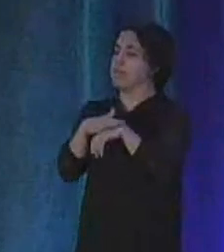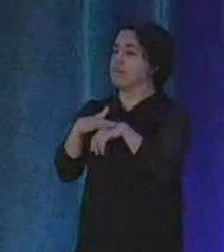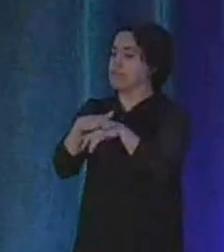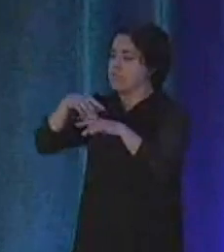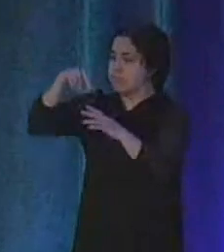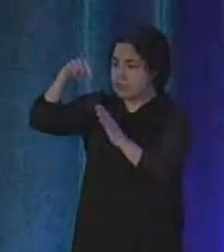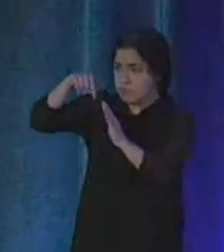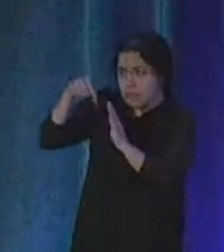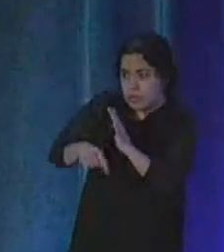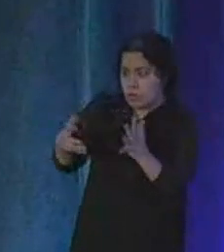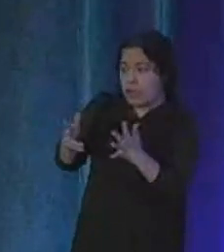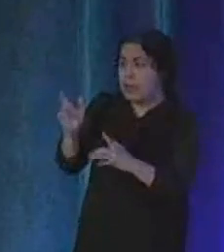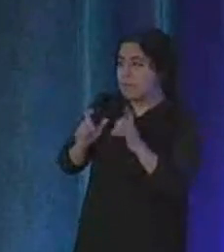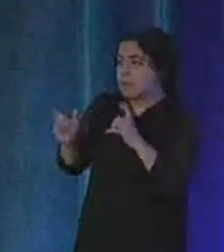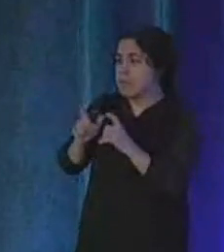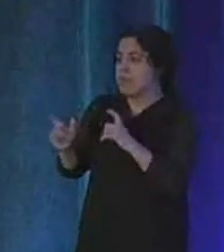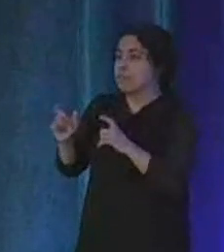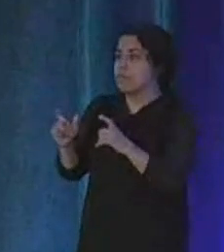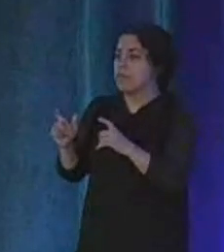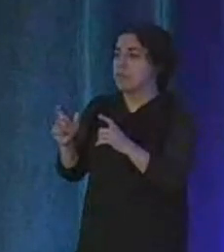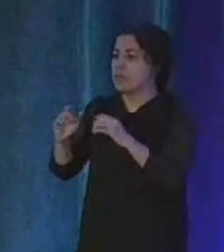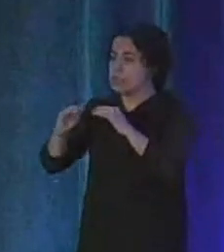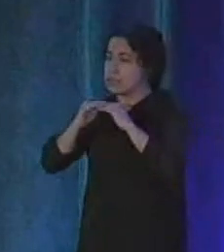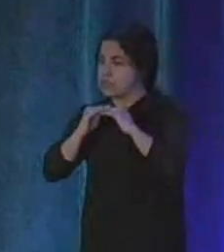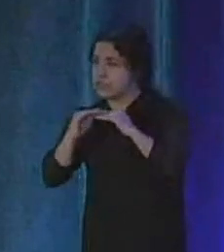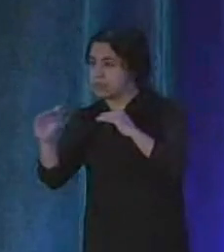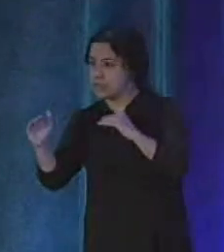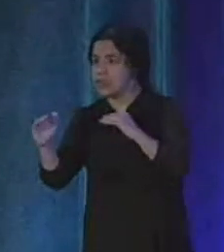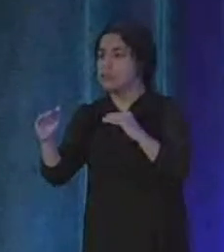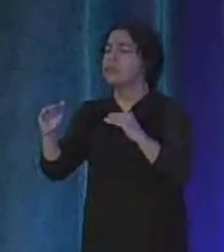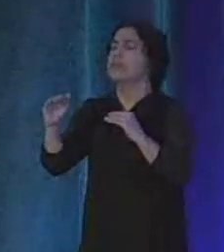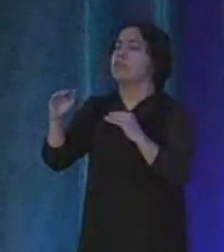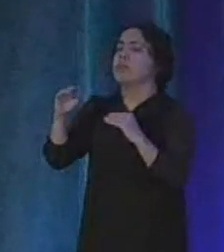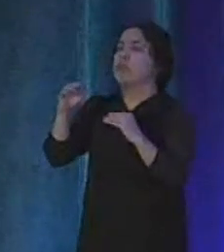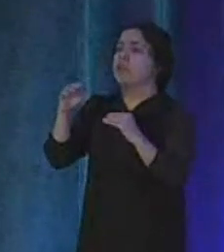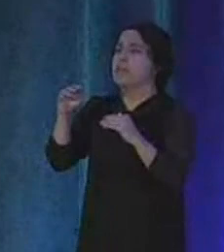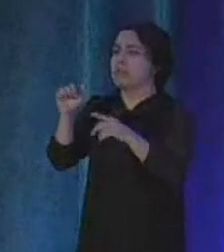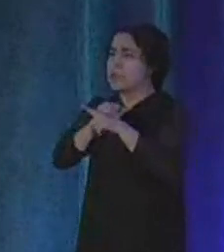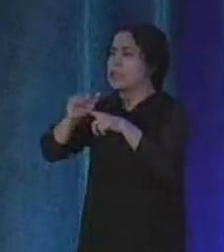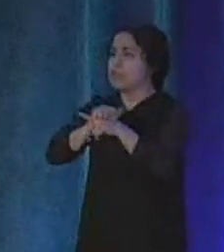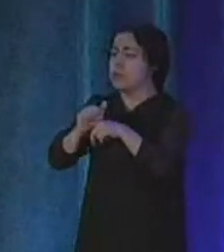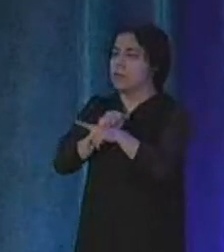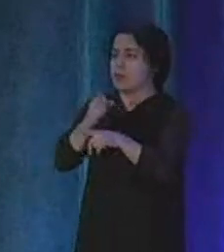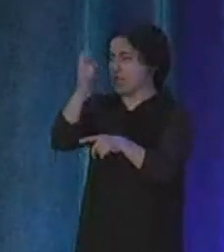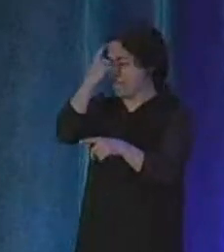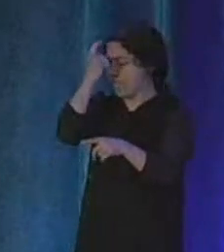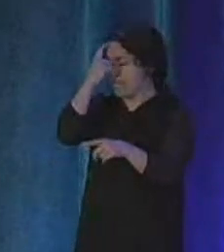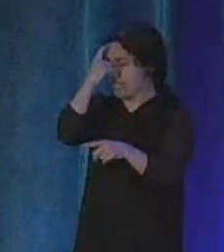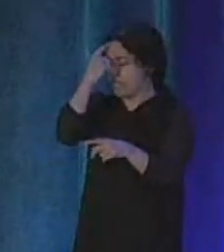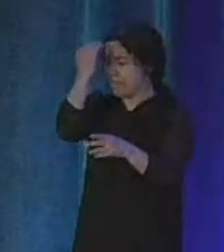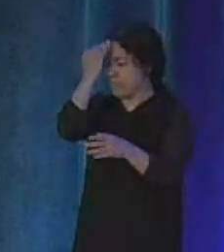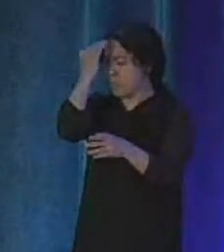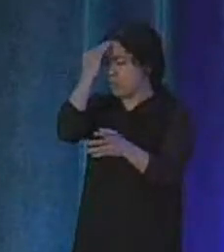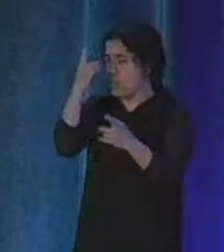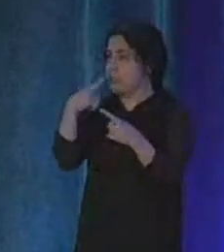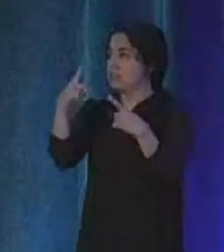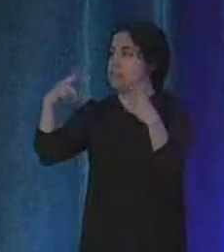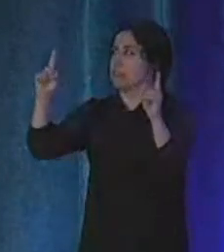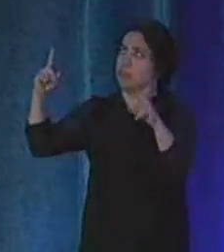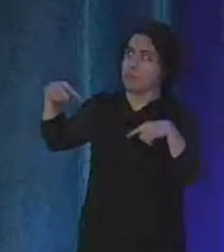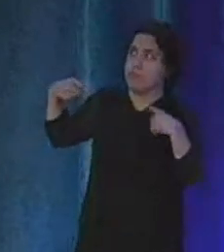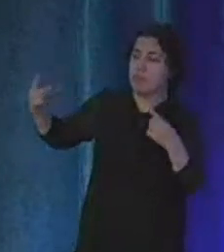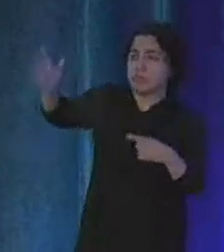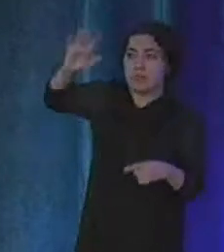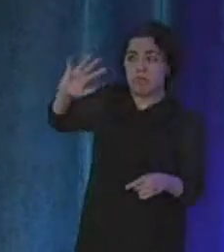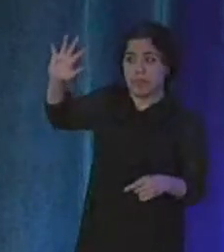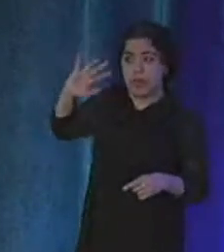help them be consistent. They can get into a spot where they are familiar with the successes that they've had in the